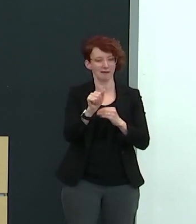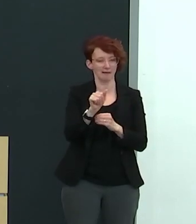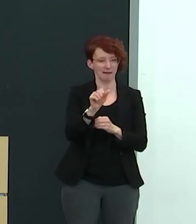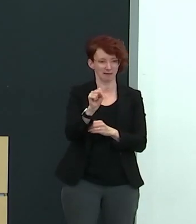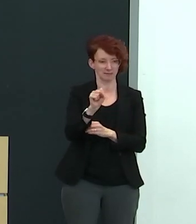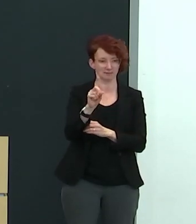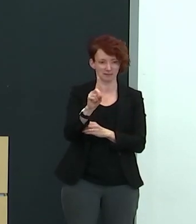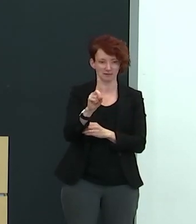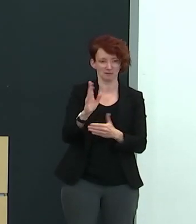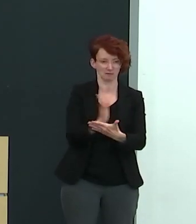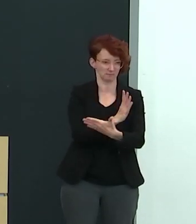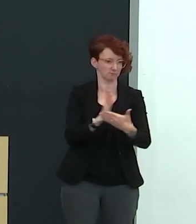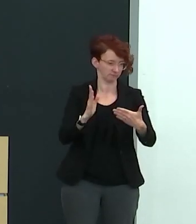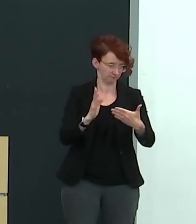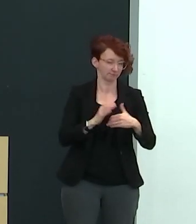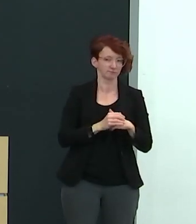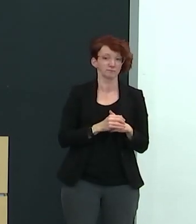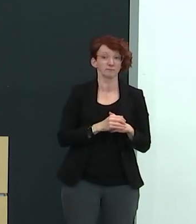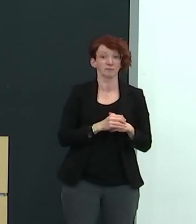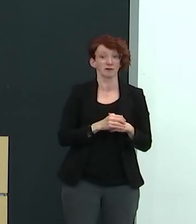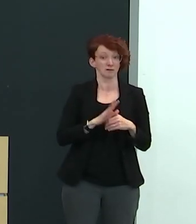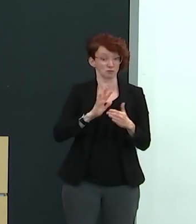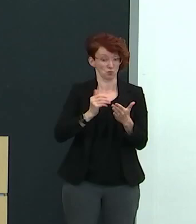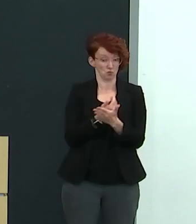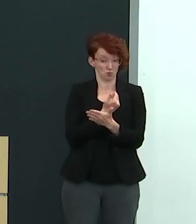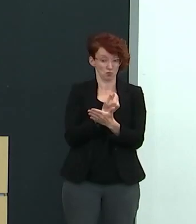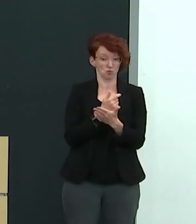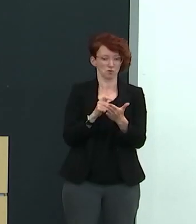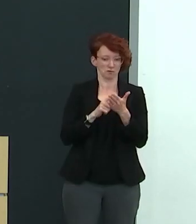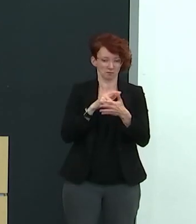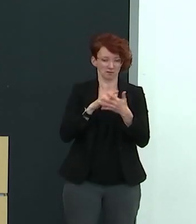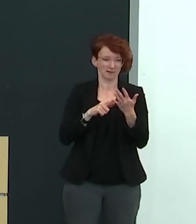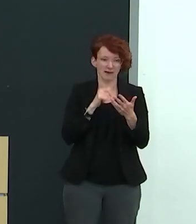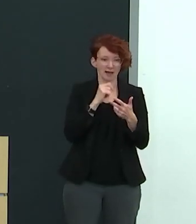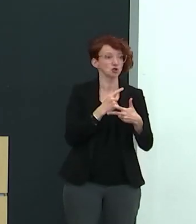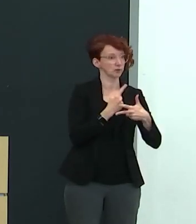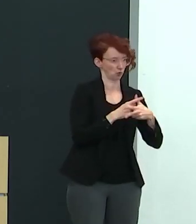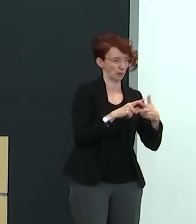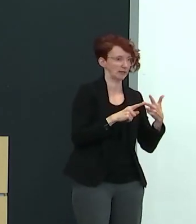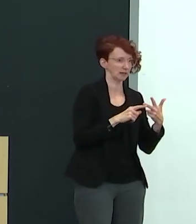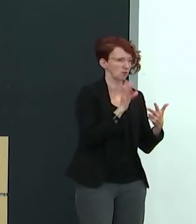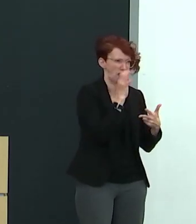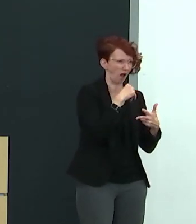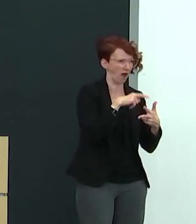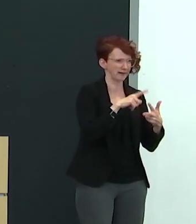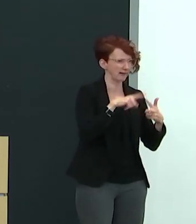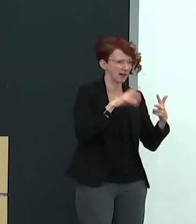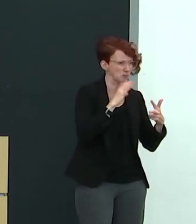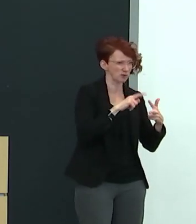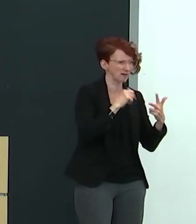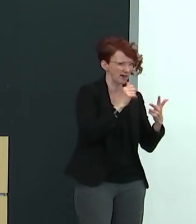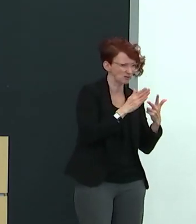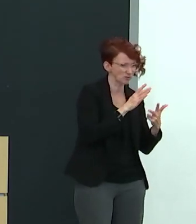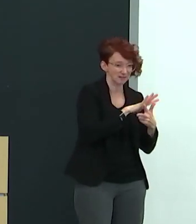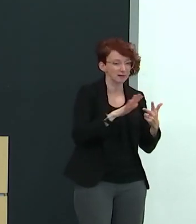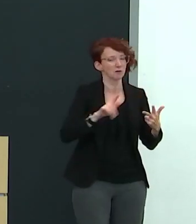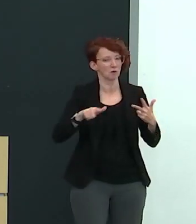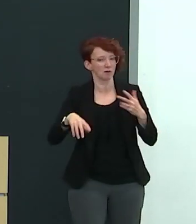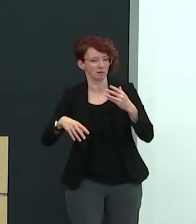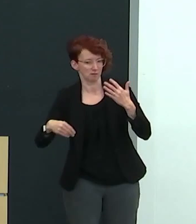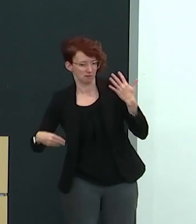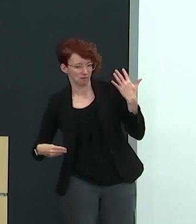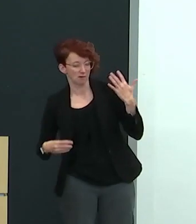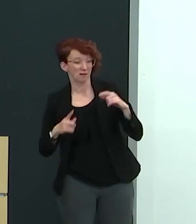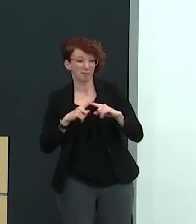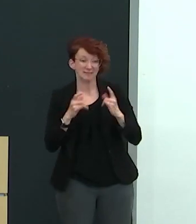disorder. Despite this newest criteria being less stigmatization, it was not met with cheers from the autistic